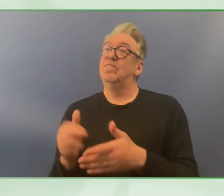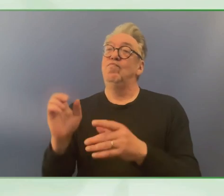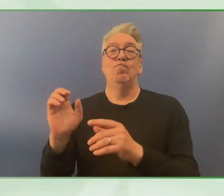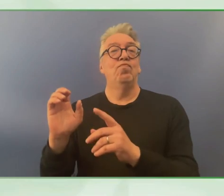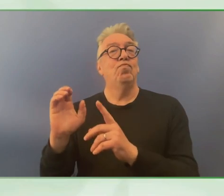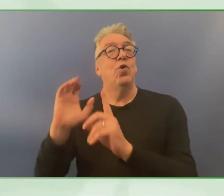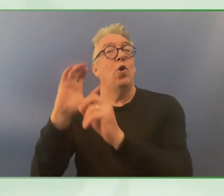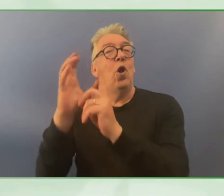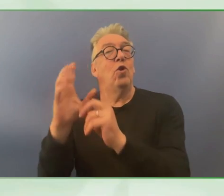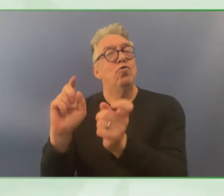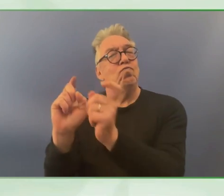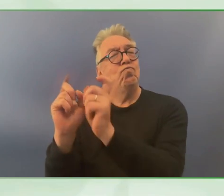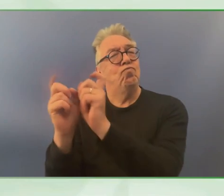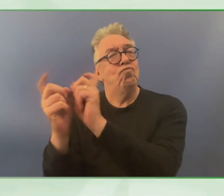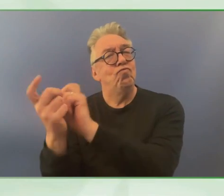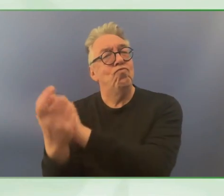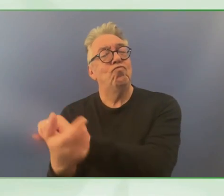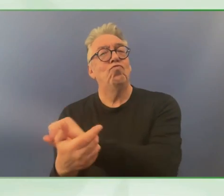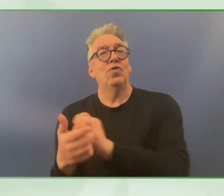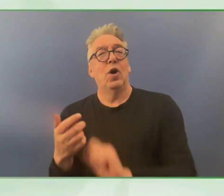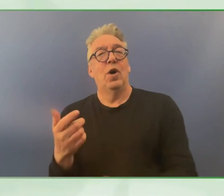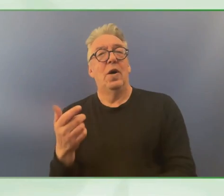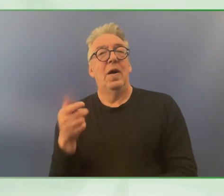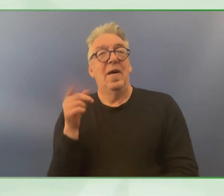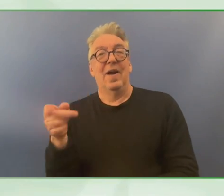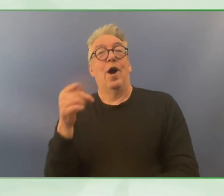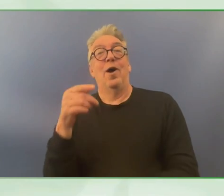their intentions are to make their intentions a reality.